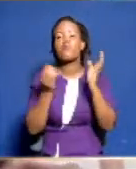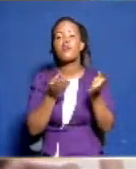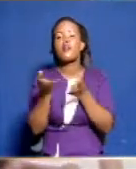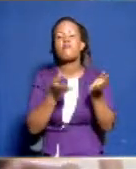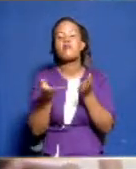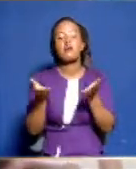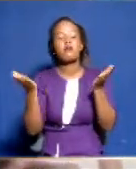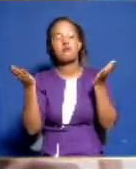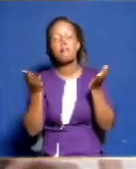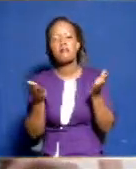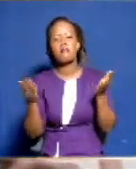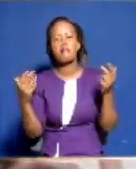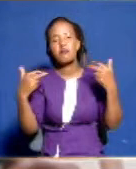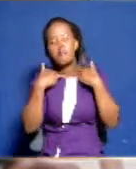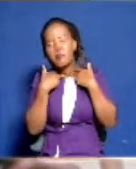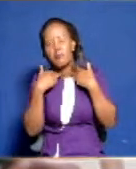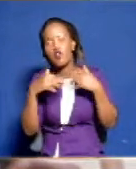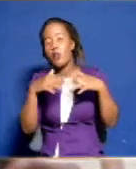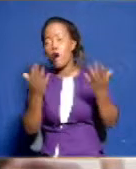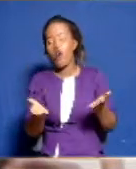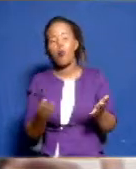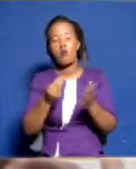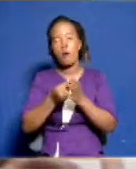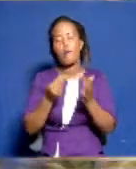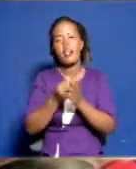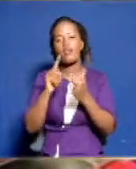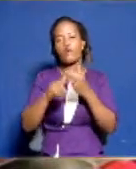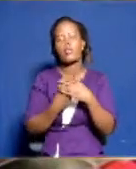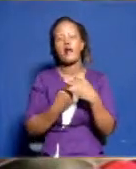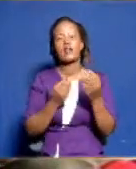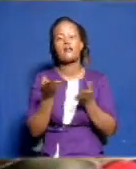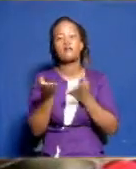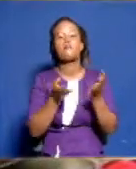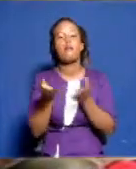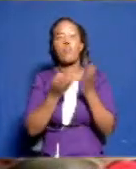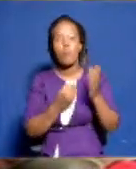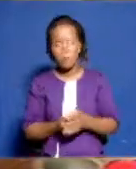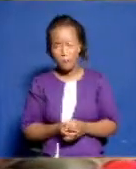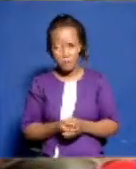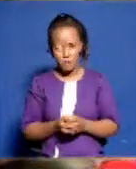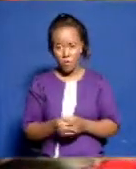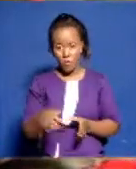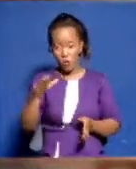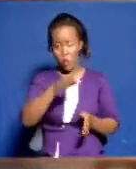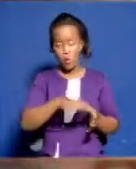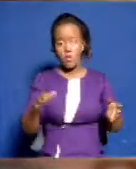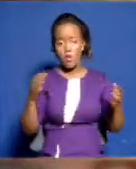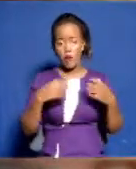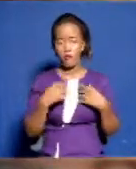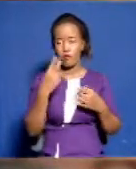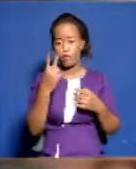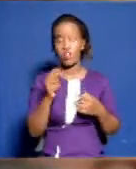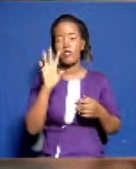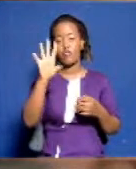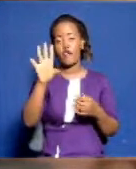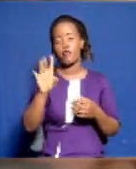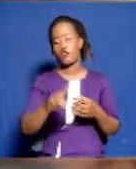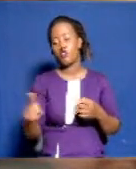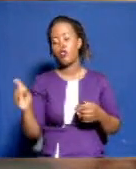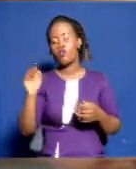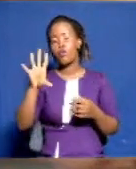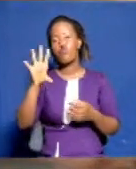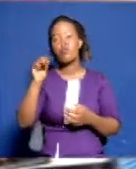ikaanguka ama labda kama hawana wanaanzisha biashara. The area records between 25 to 50 cases of